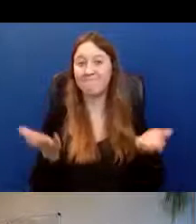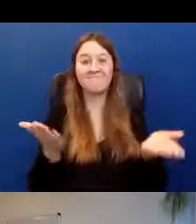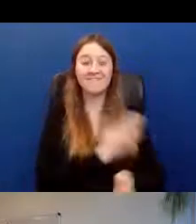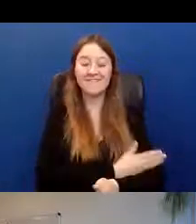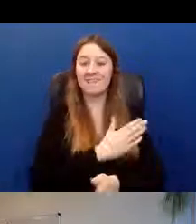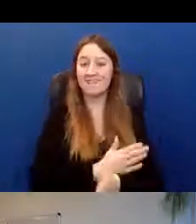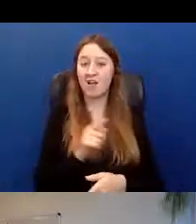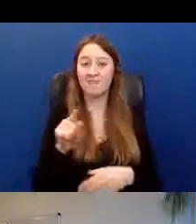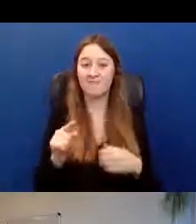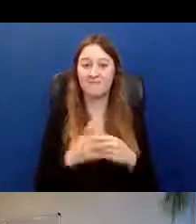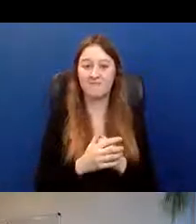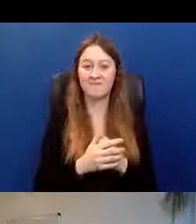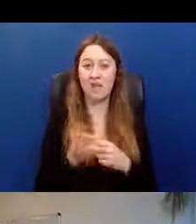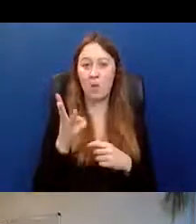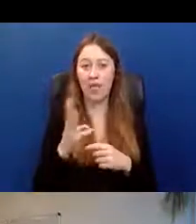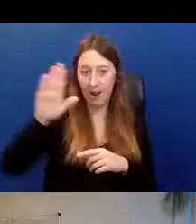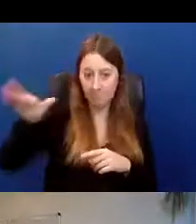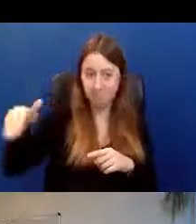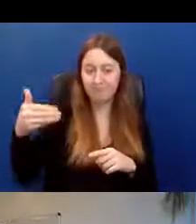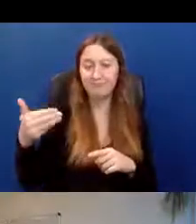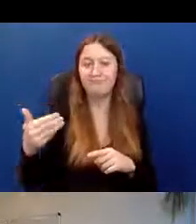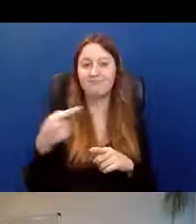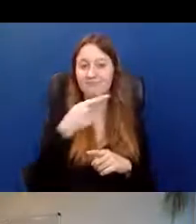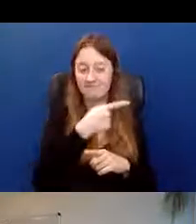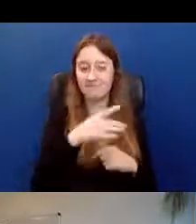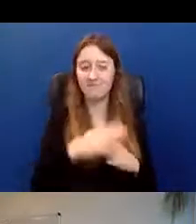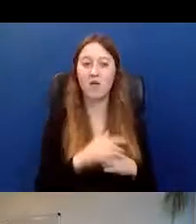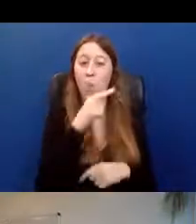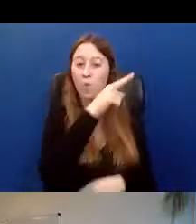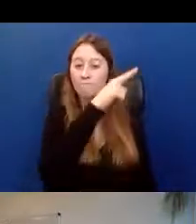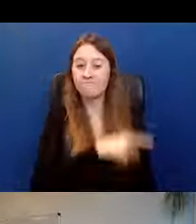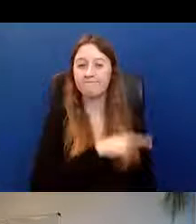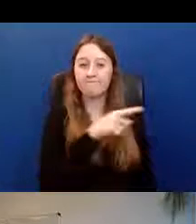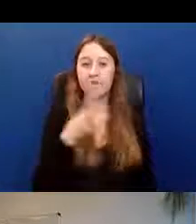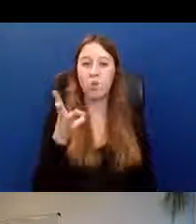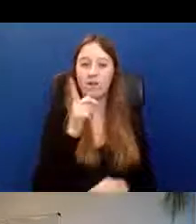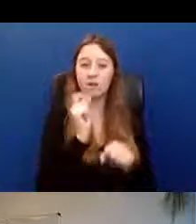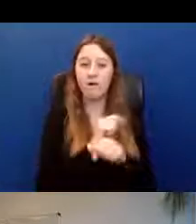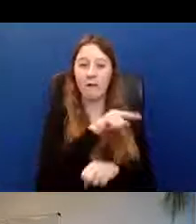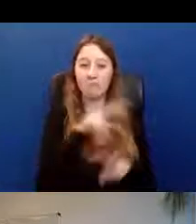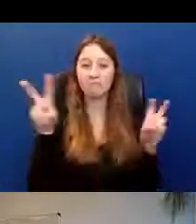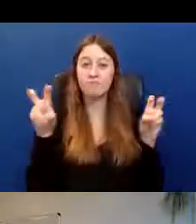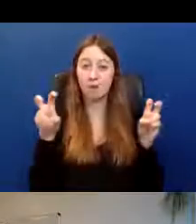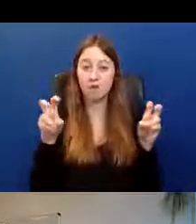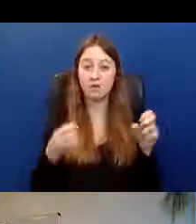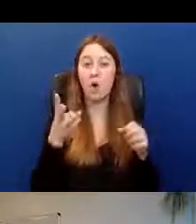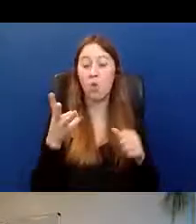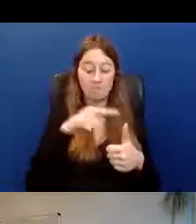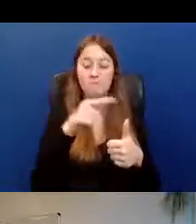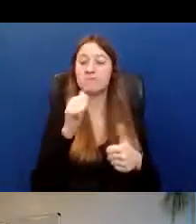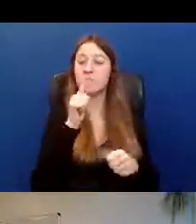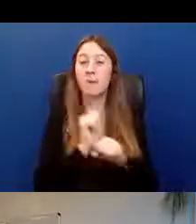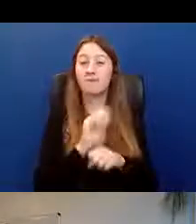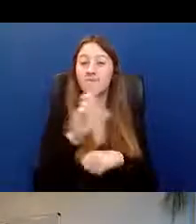the slides to move. And these are the topics I'm going to be talking about. I'm going to say a little bit about deaf children's language